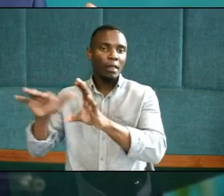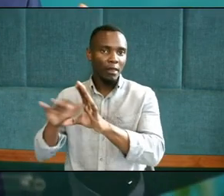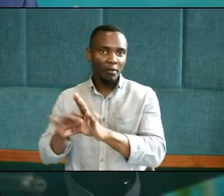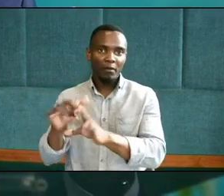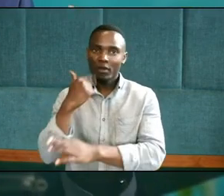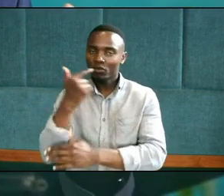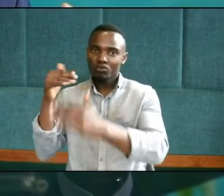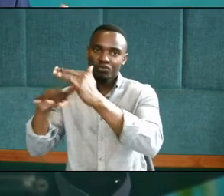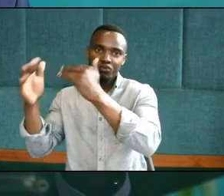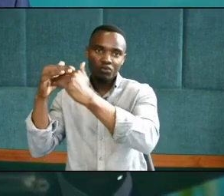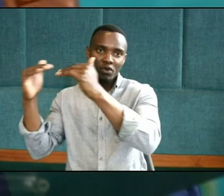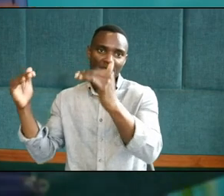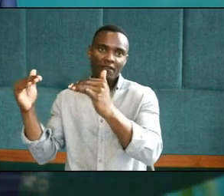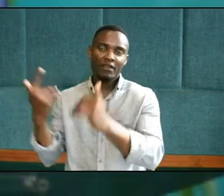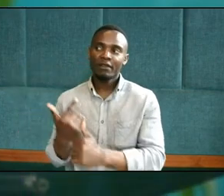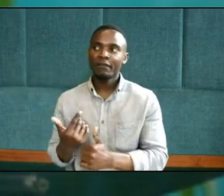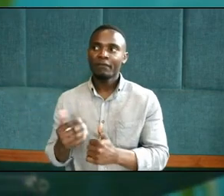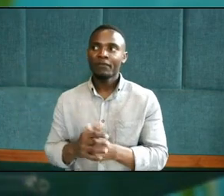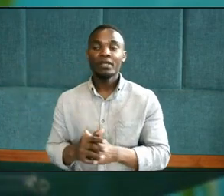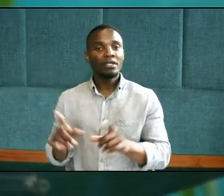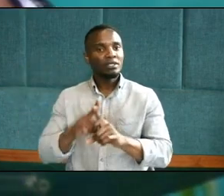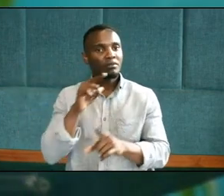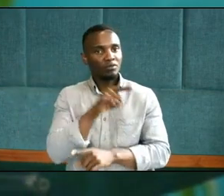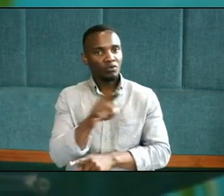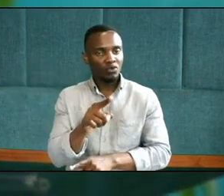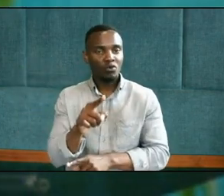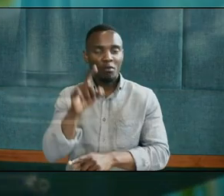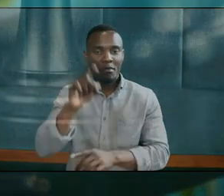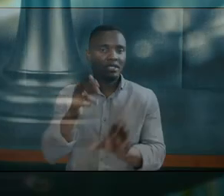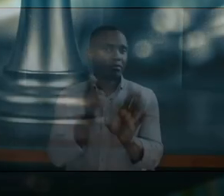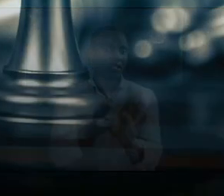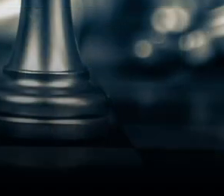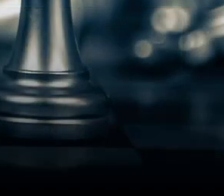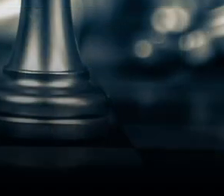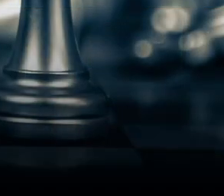subject to this kingdom, and do something about it. Get involved.